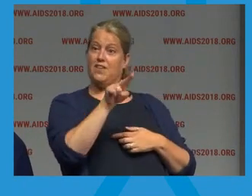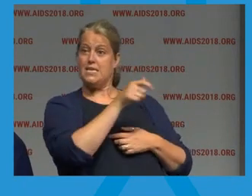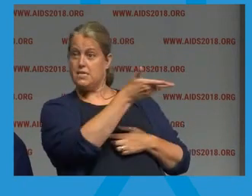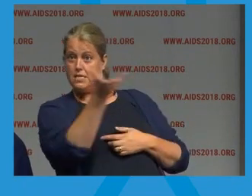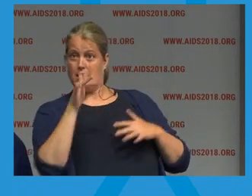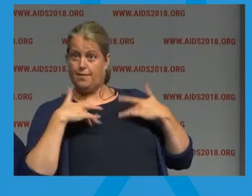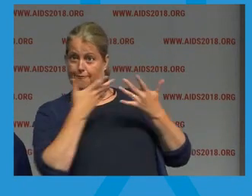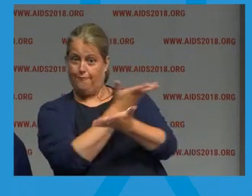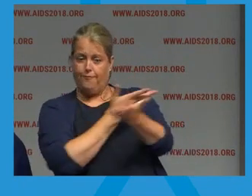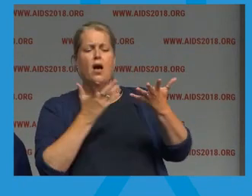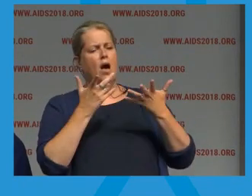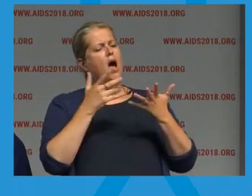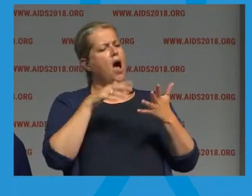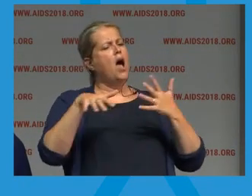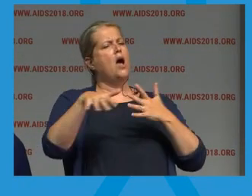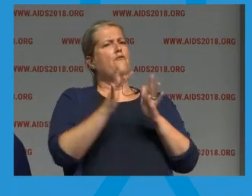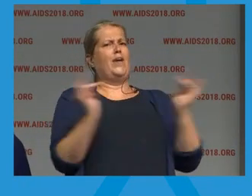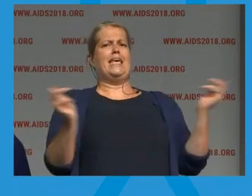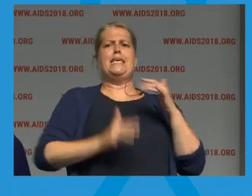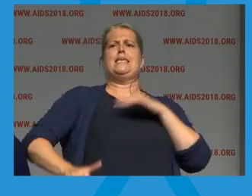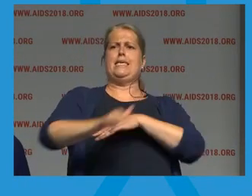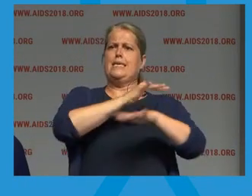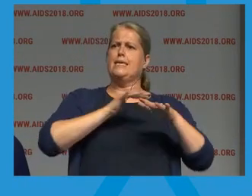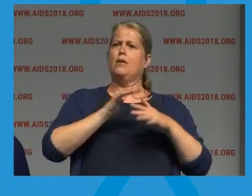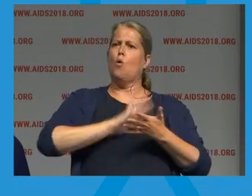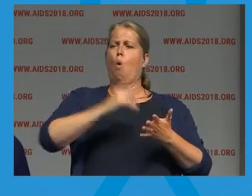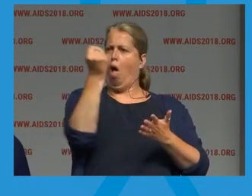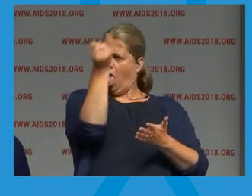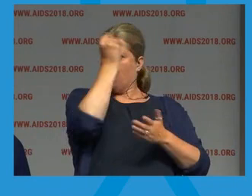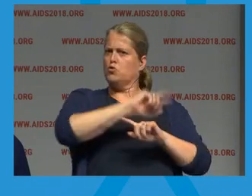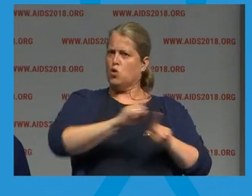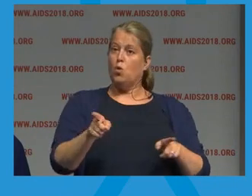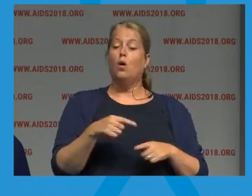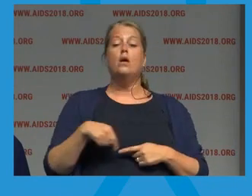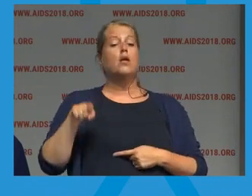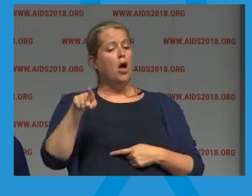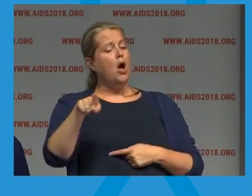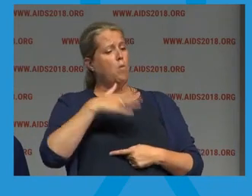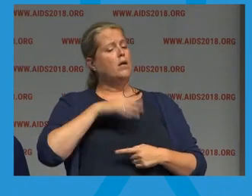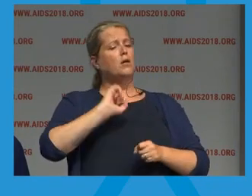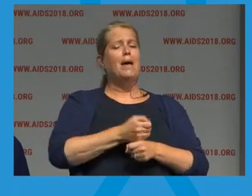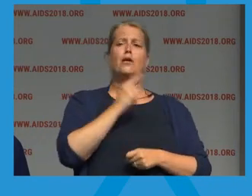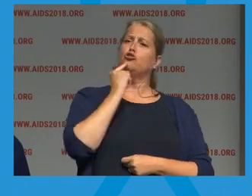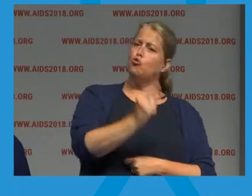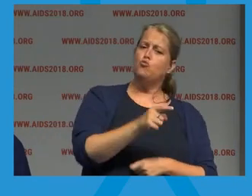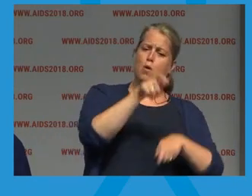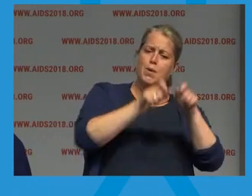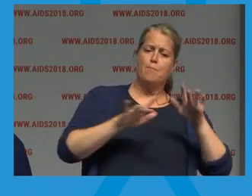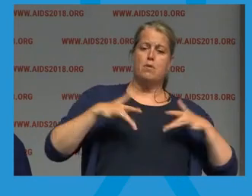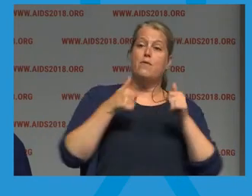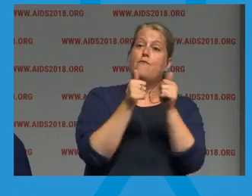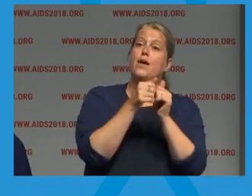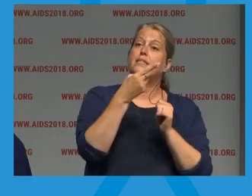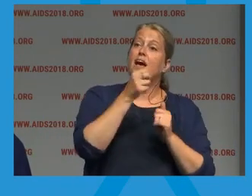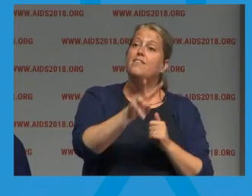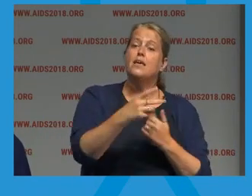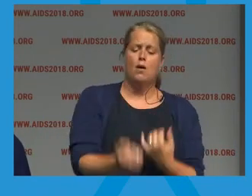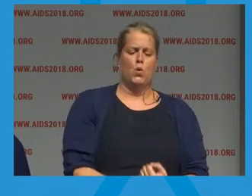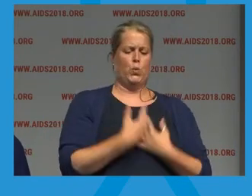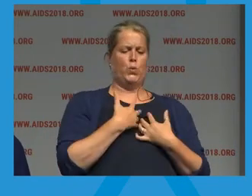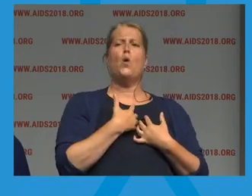and discrimination. PWN seeks to ensure that people living with HIV and affected by HIV share and